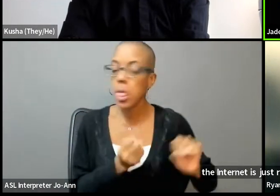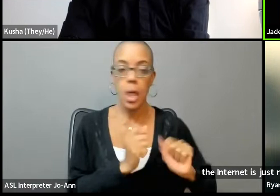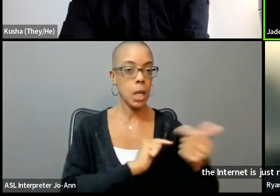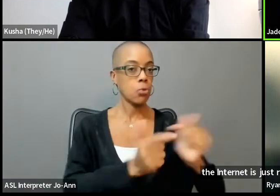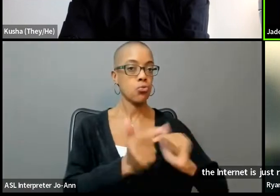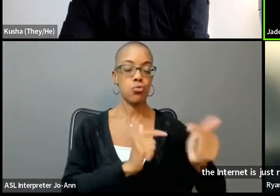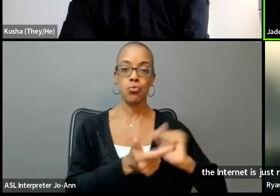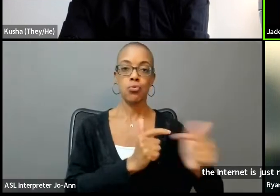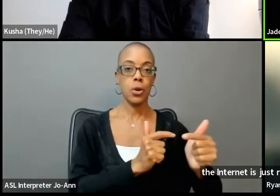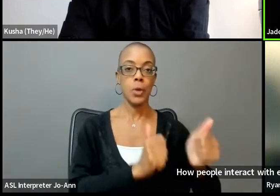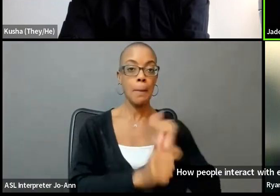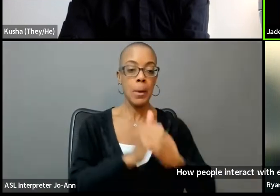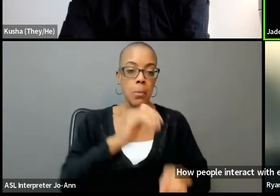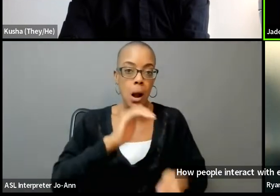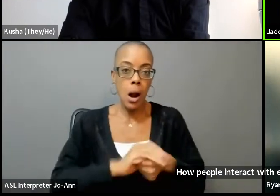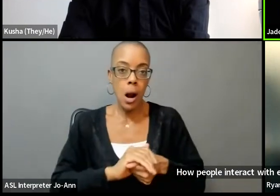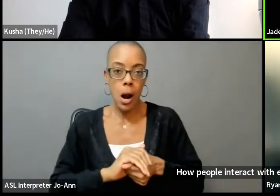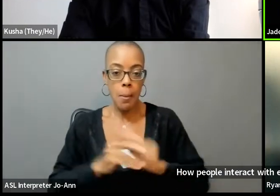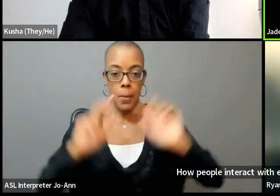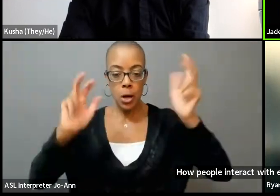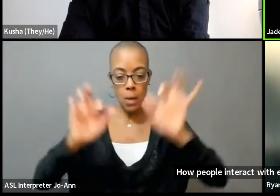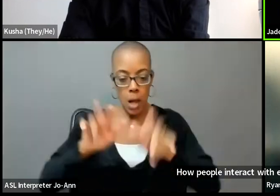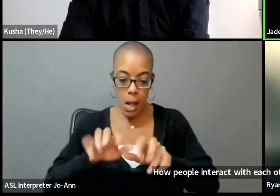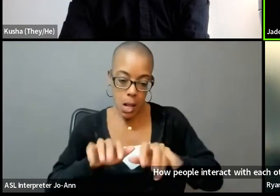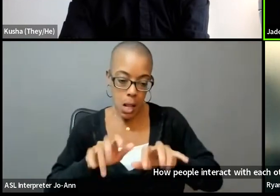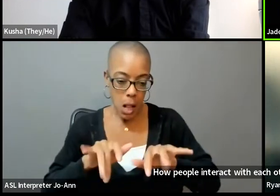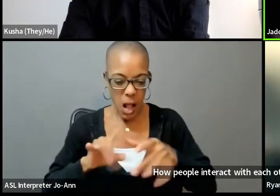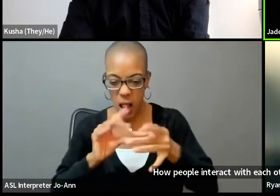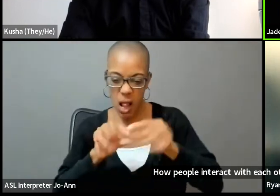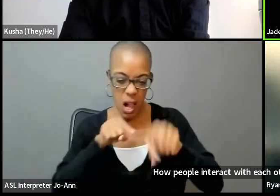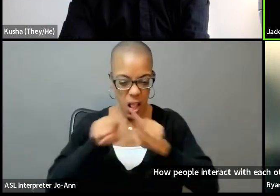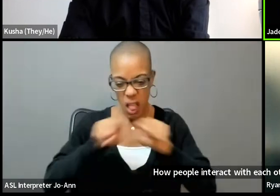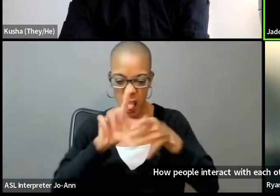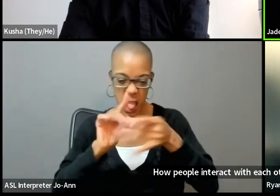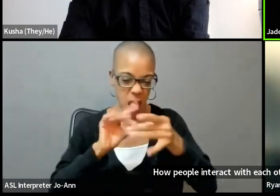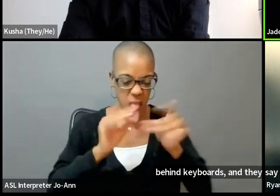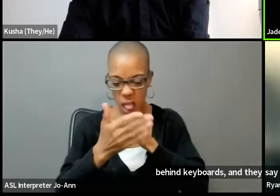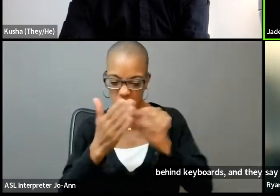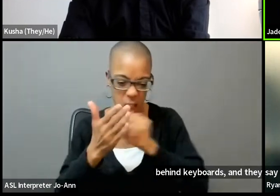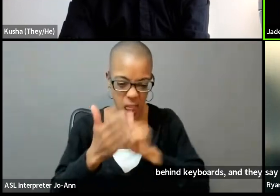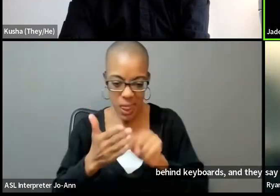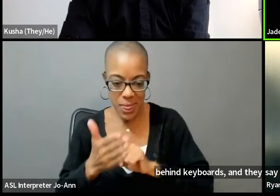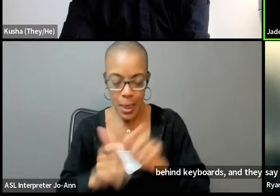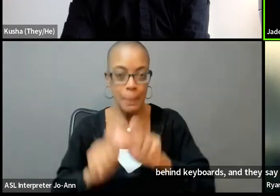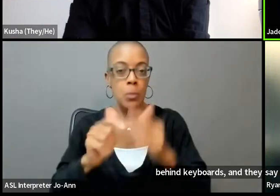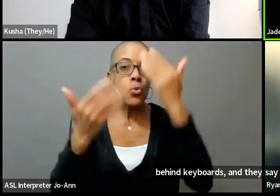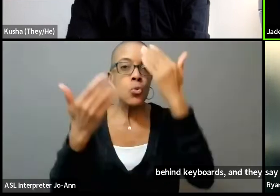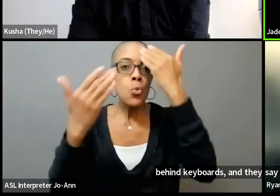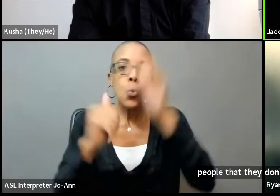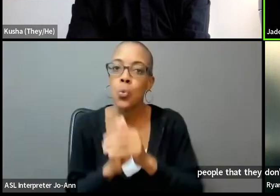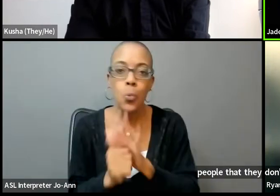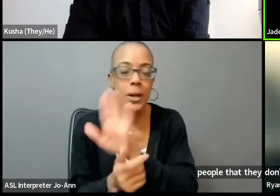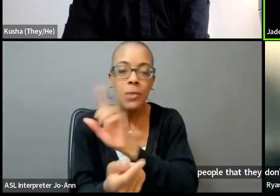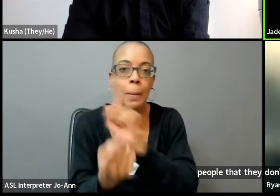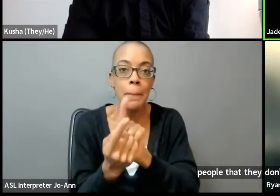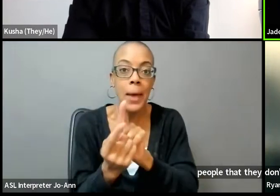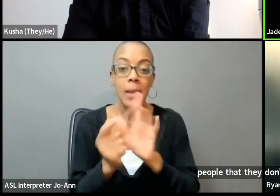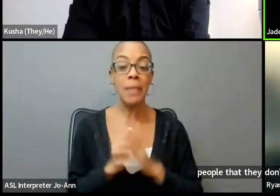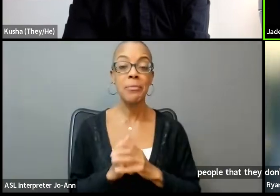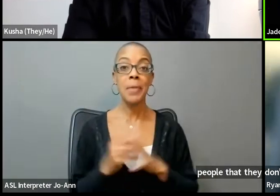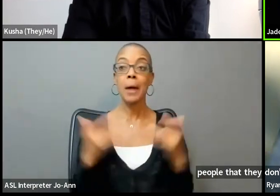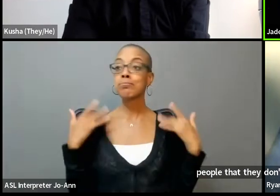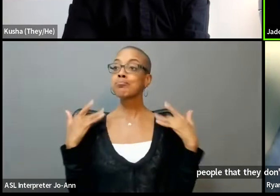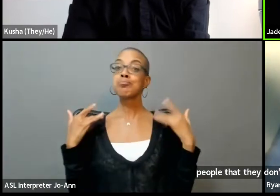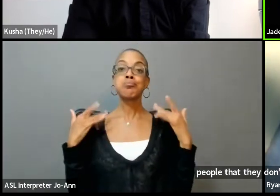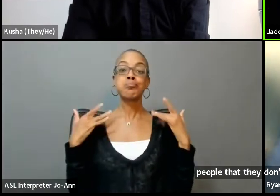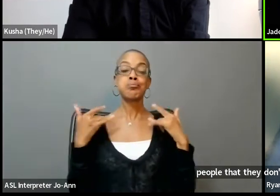hide behind keyboards and they say horrible things to other people that they don't even know, and they get away with it because they can turn